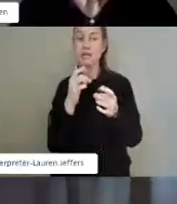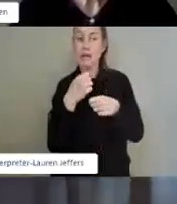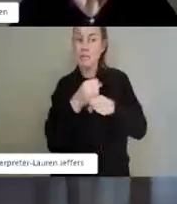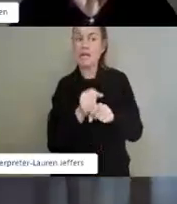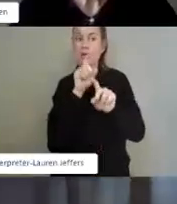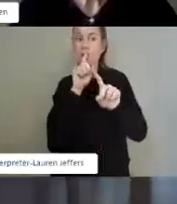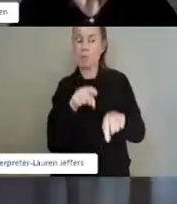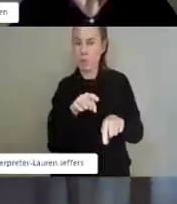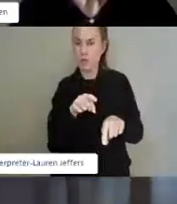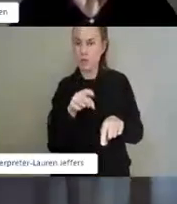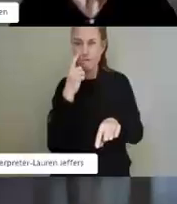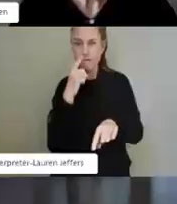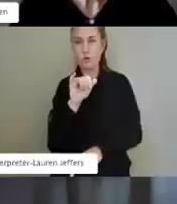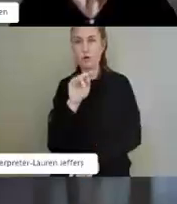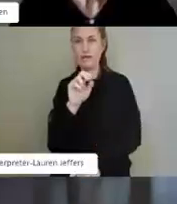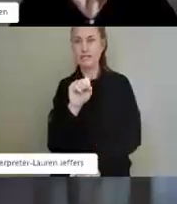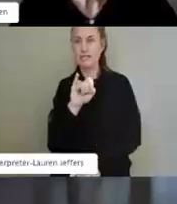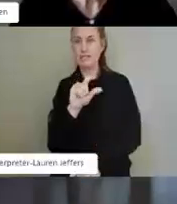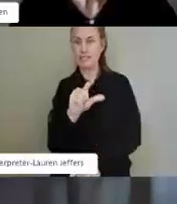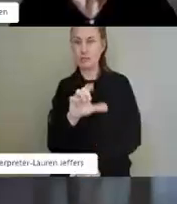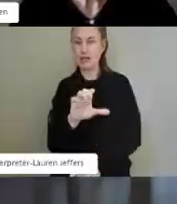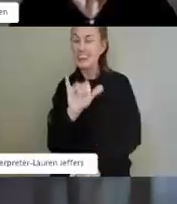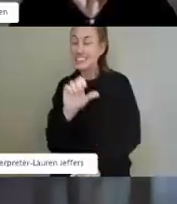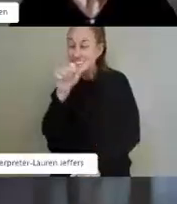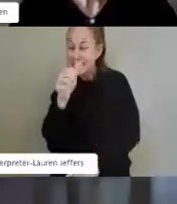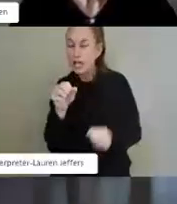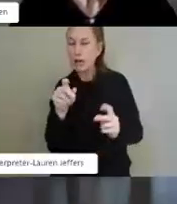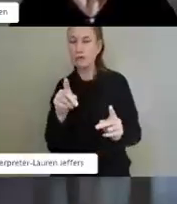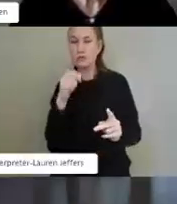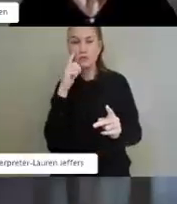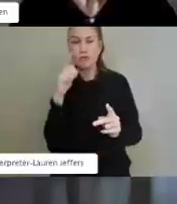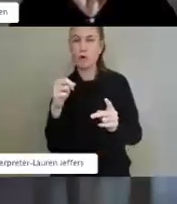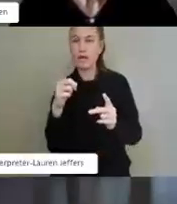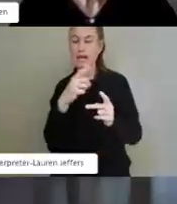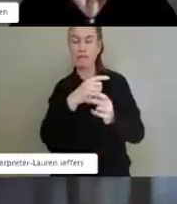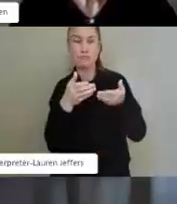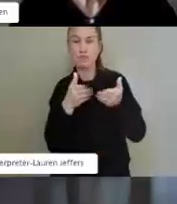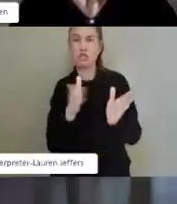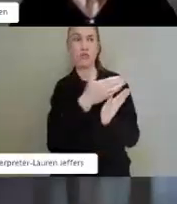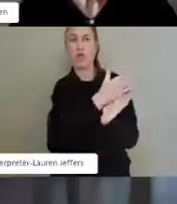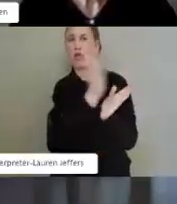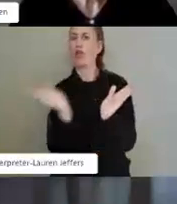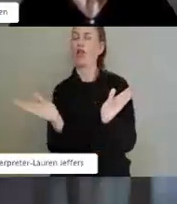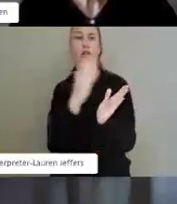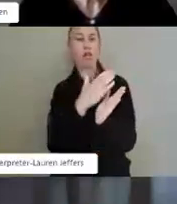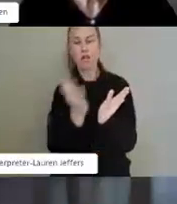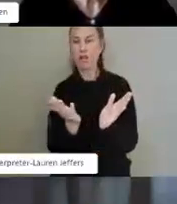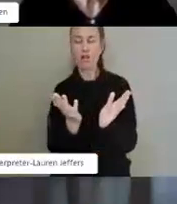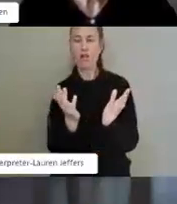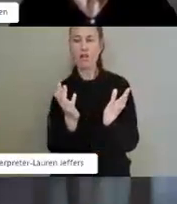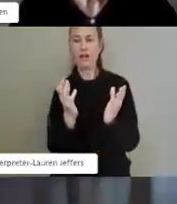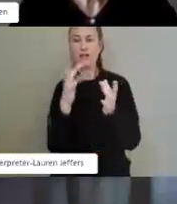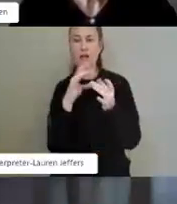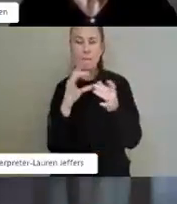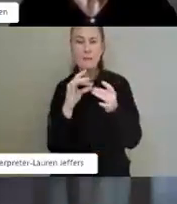would be 10 opportunities for a wide cross-section of the disability community to connect with their SILs and offer feedback on the state